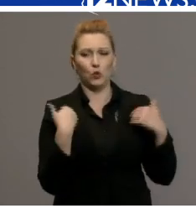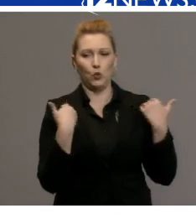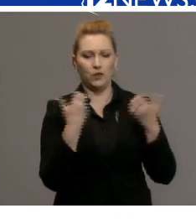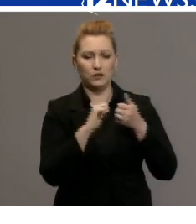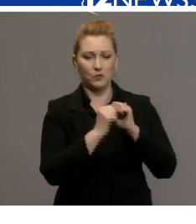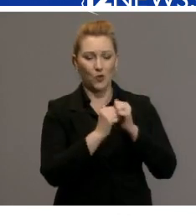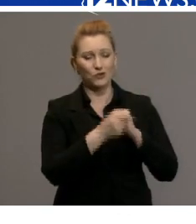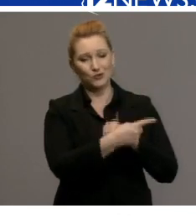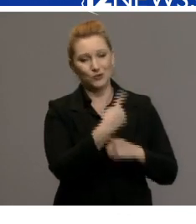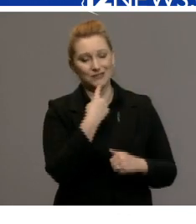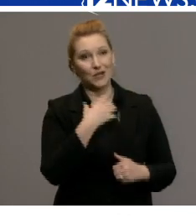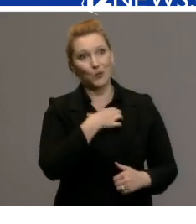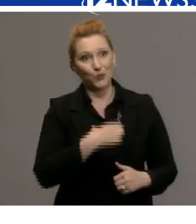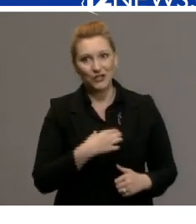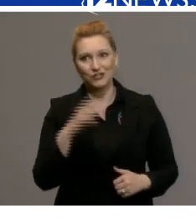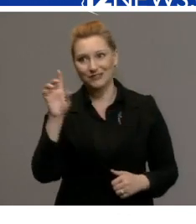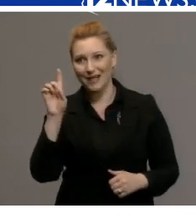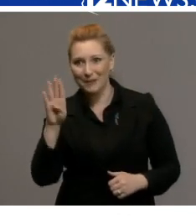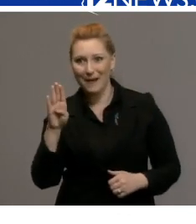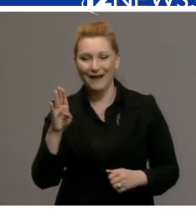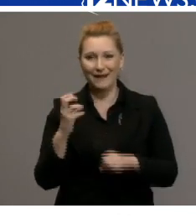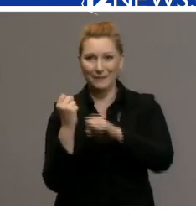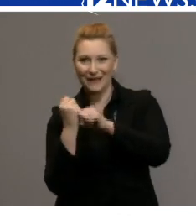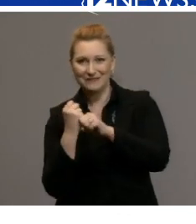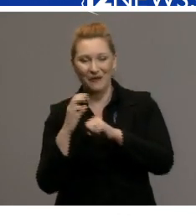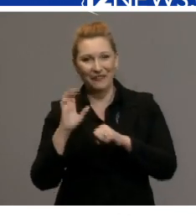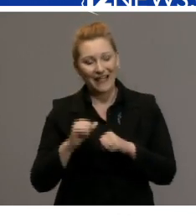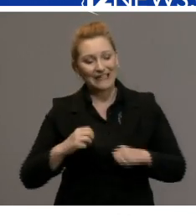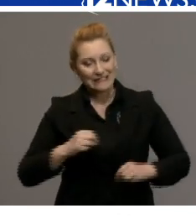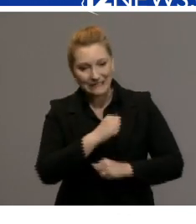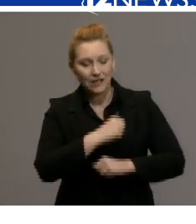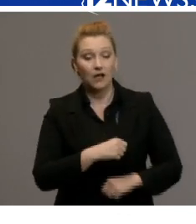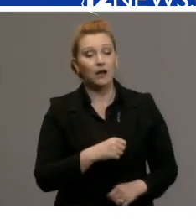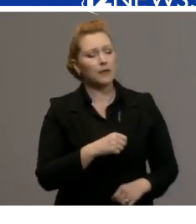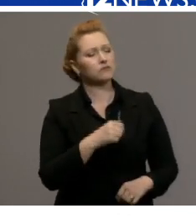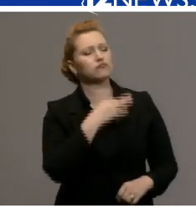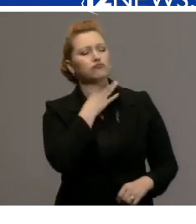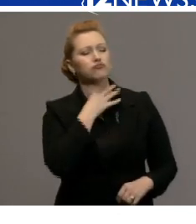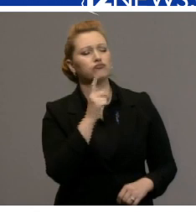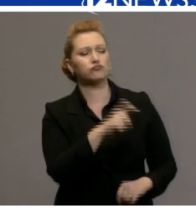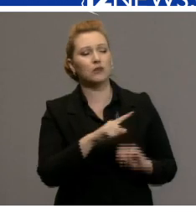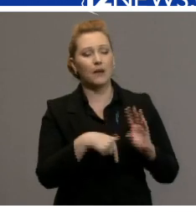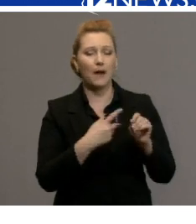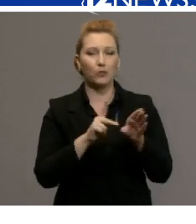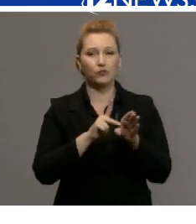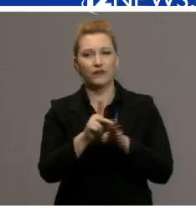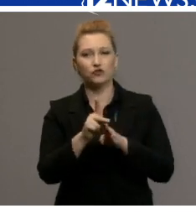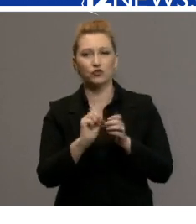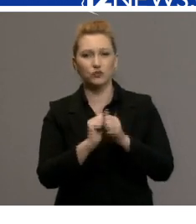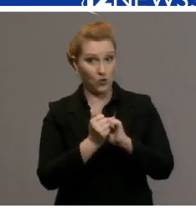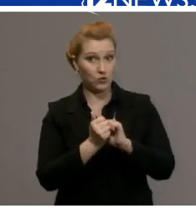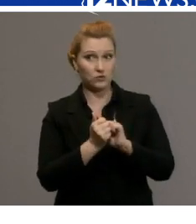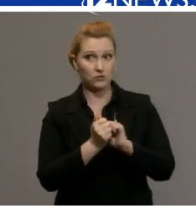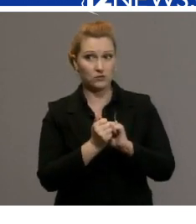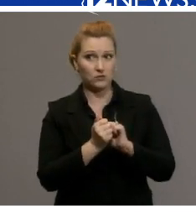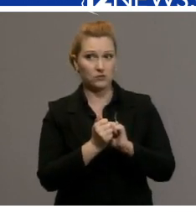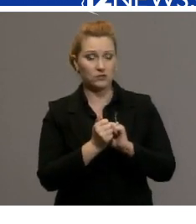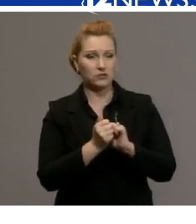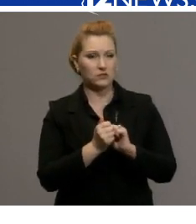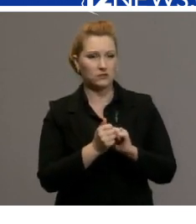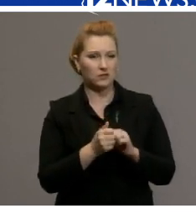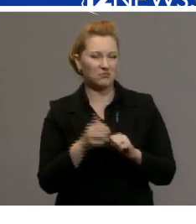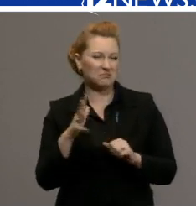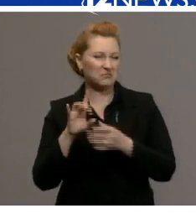and the Diamondbacks, but I do want to ask you a question about pro sports, kind of a piggyback of Howie's question.